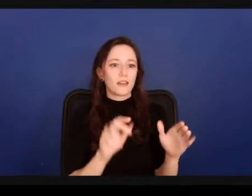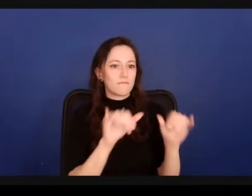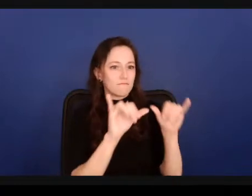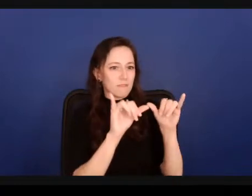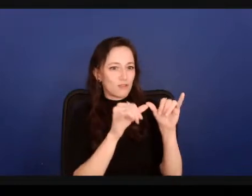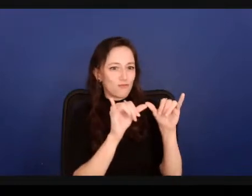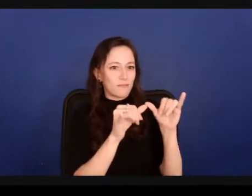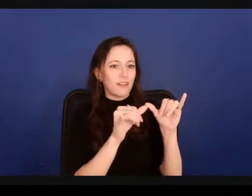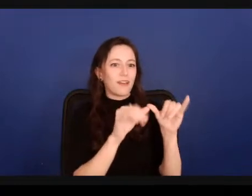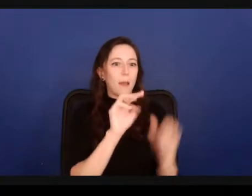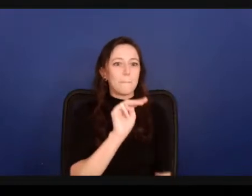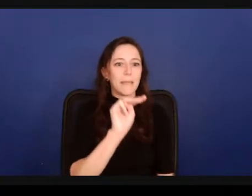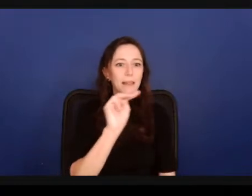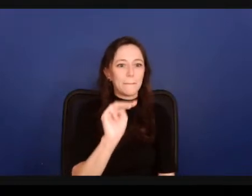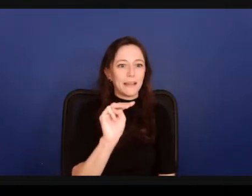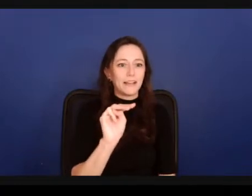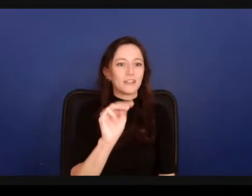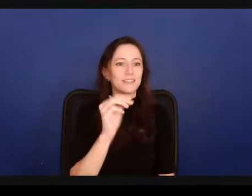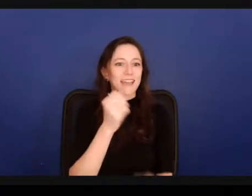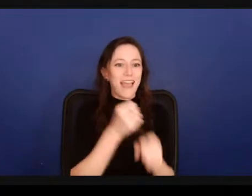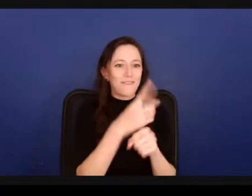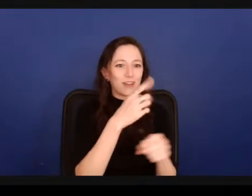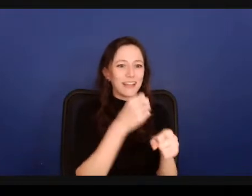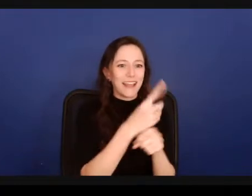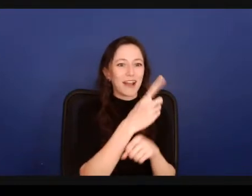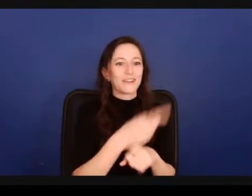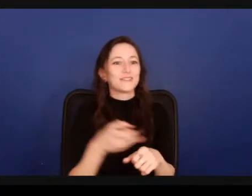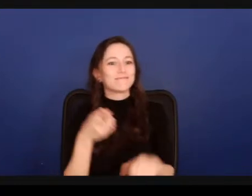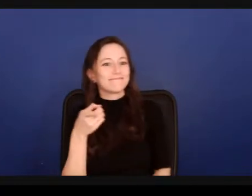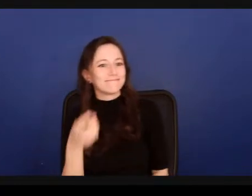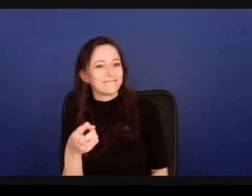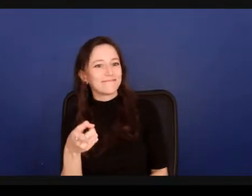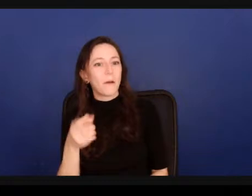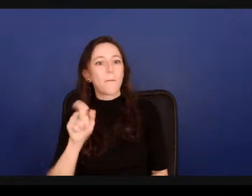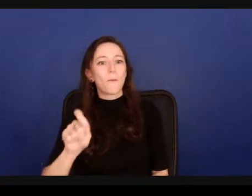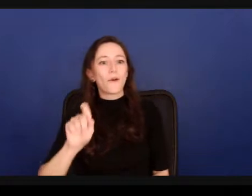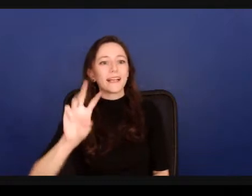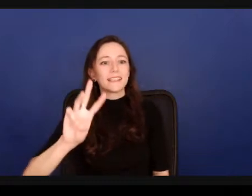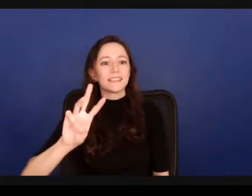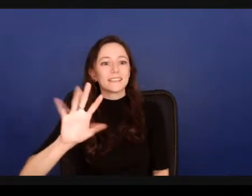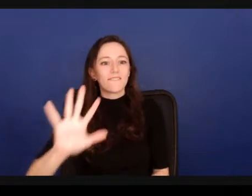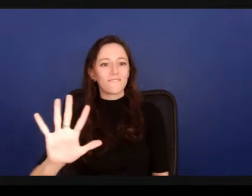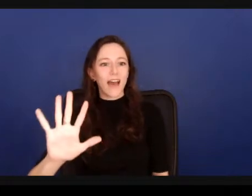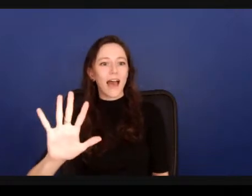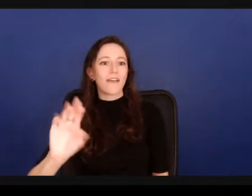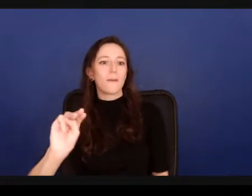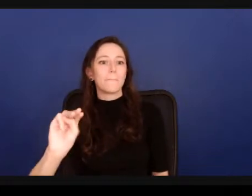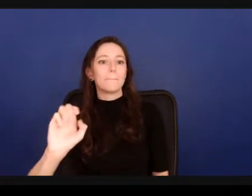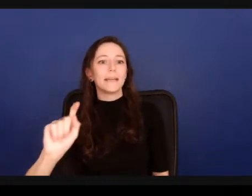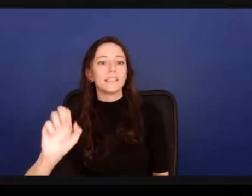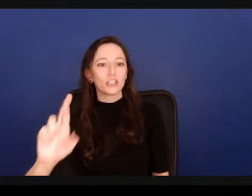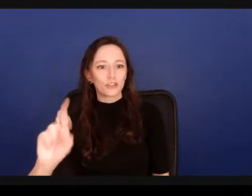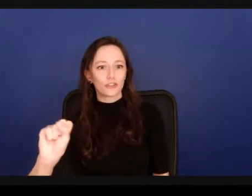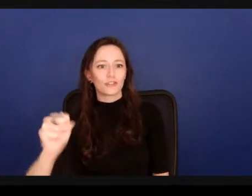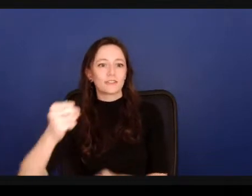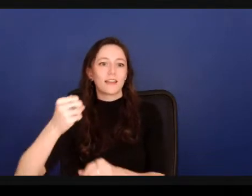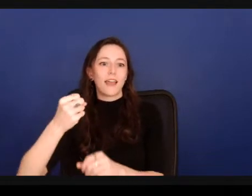are at 0.65 meters per year. It's really a massive rate of change.